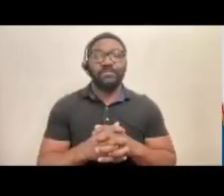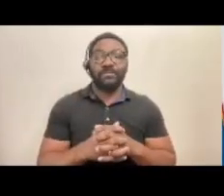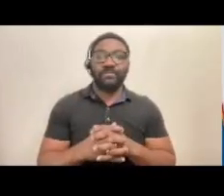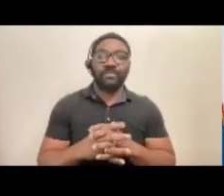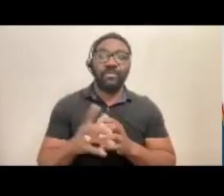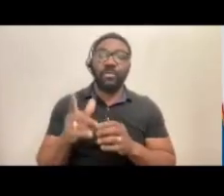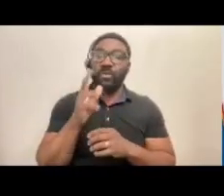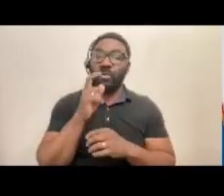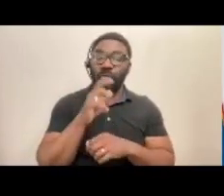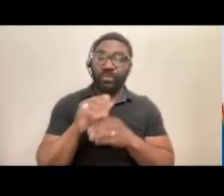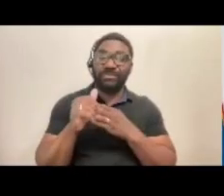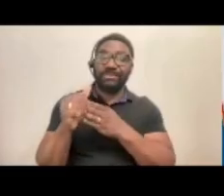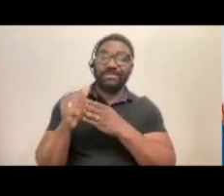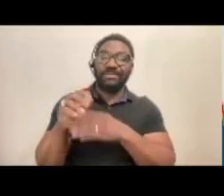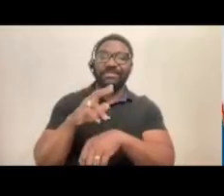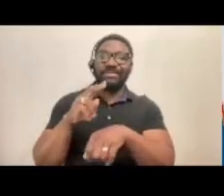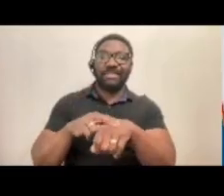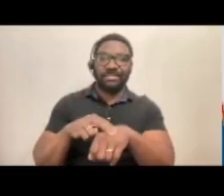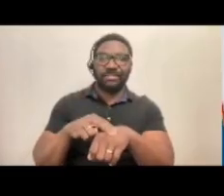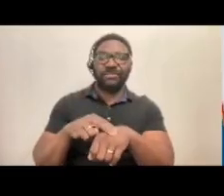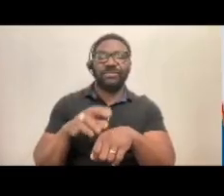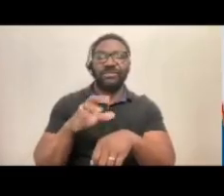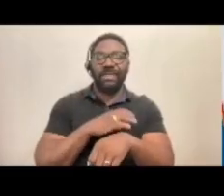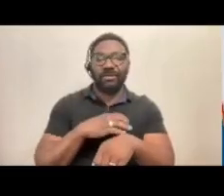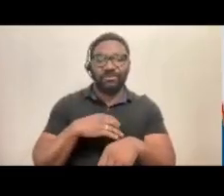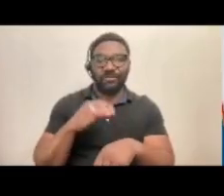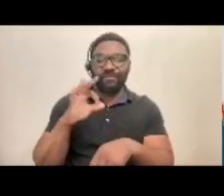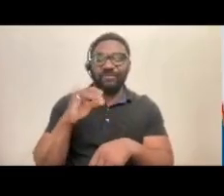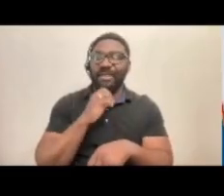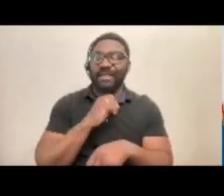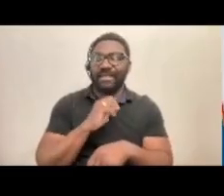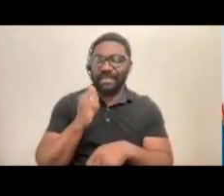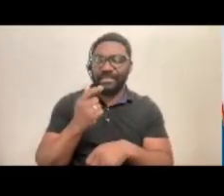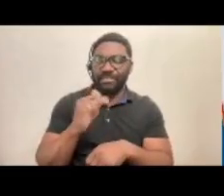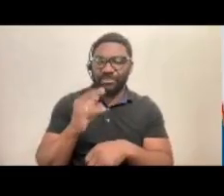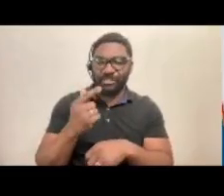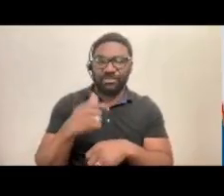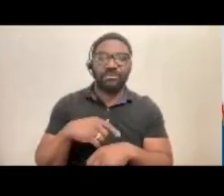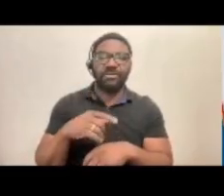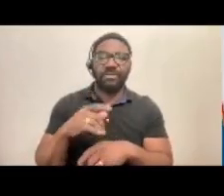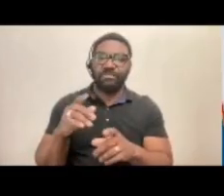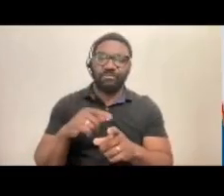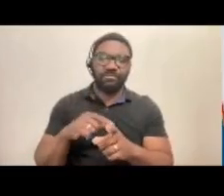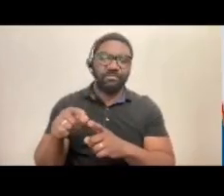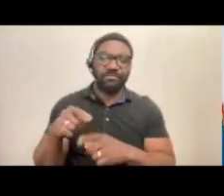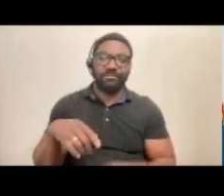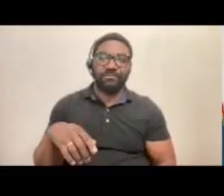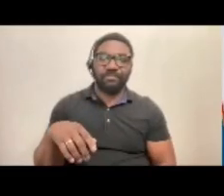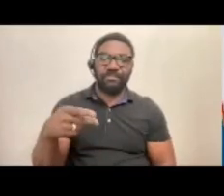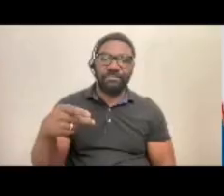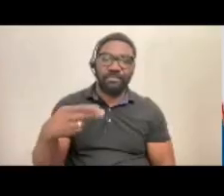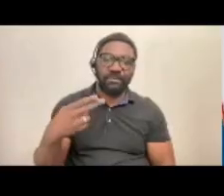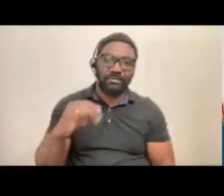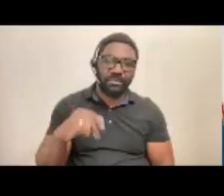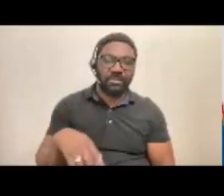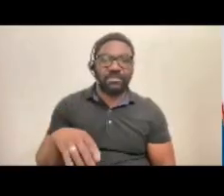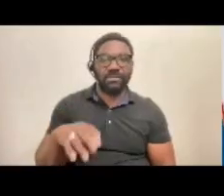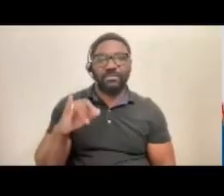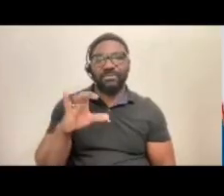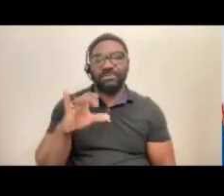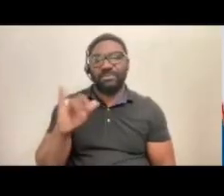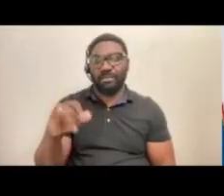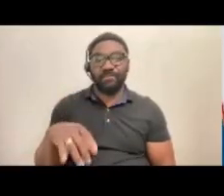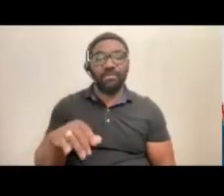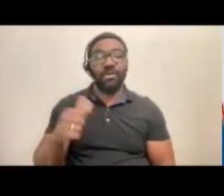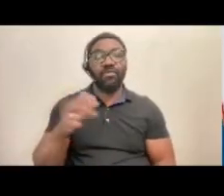National Council of Aging. We have truly distinguished partners like PHI, UMNICI, as well as other national partners